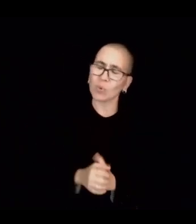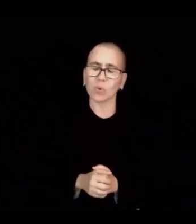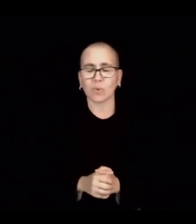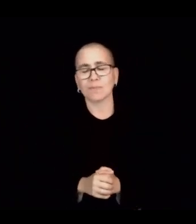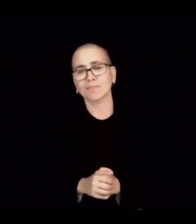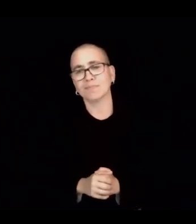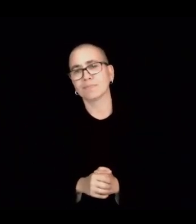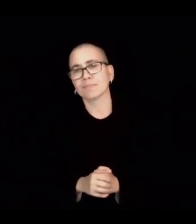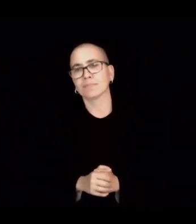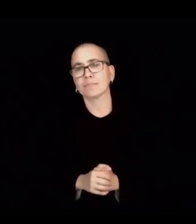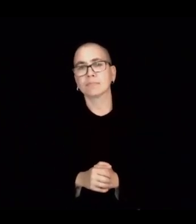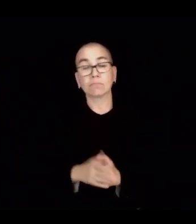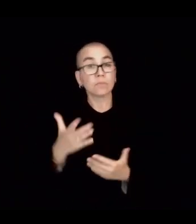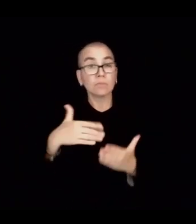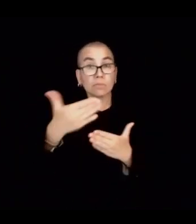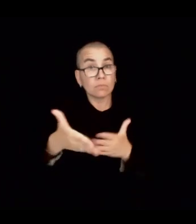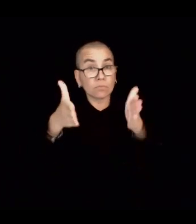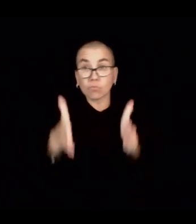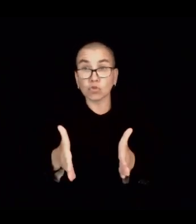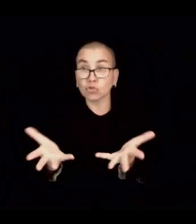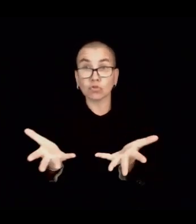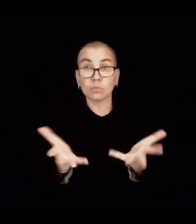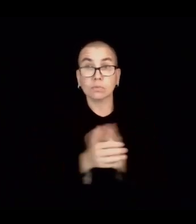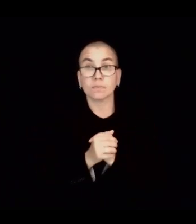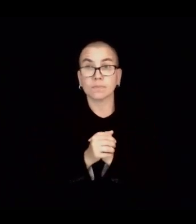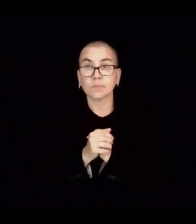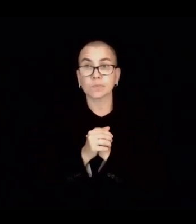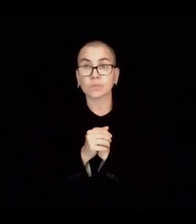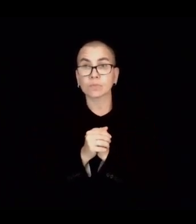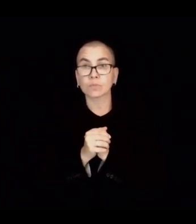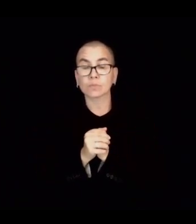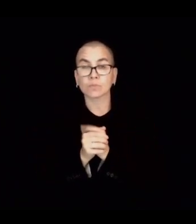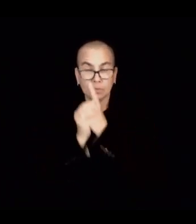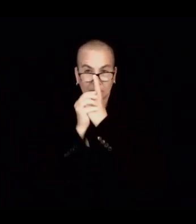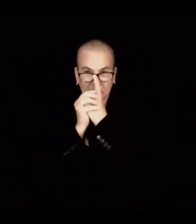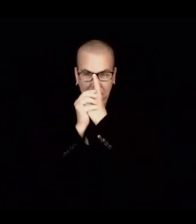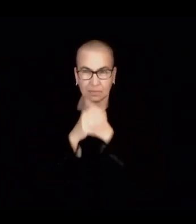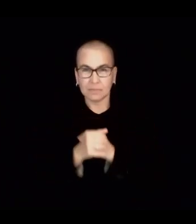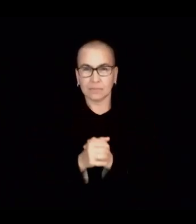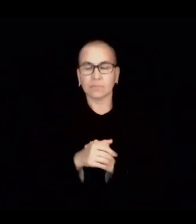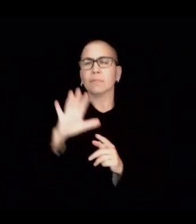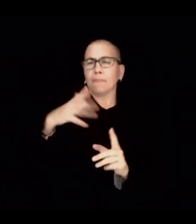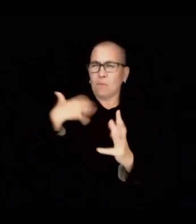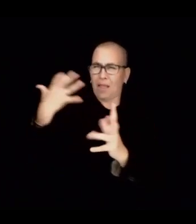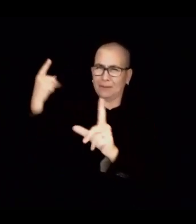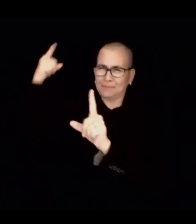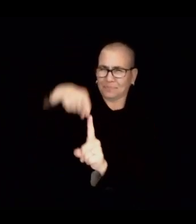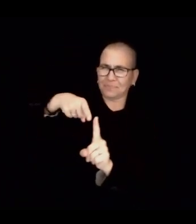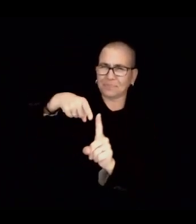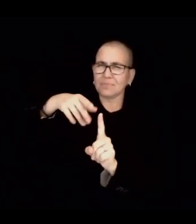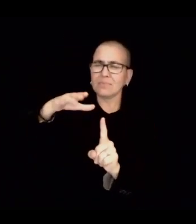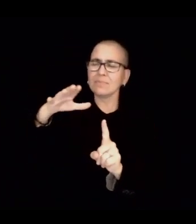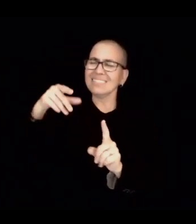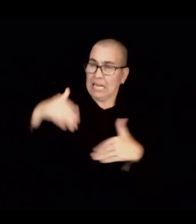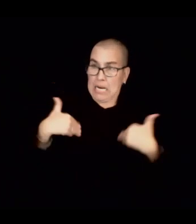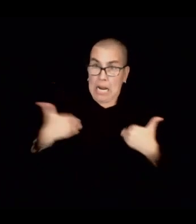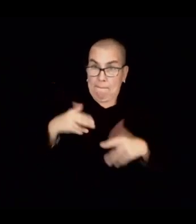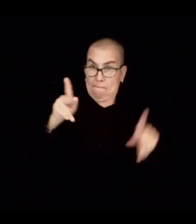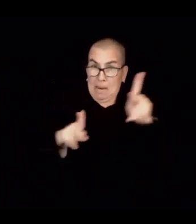Thank you so much. My question is, I know young people in Minnesota, they suffered the winter, they suffered the quarantine, staying